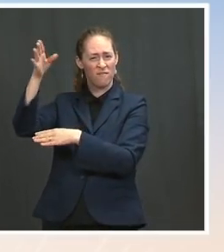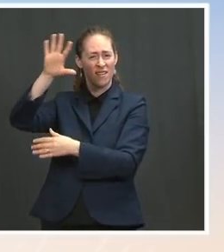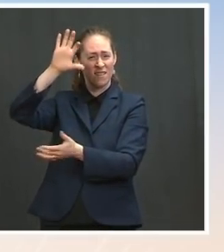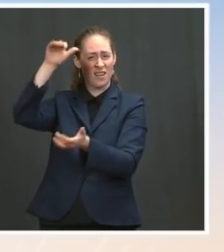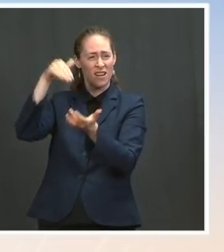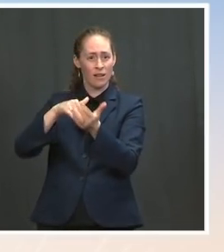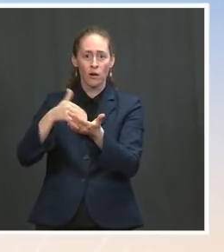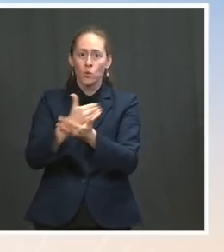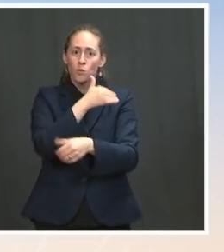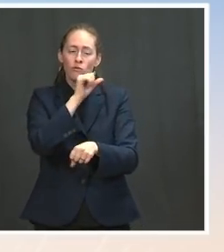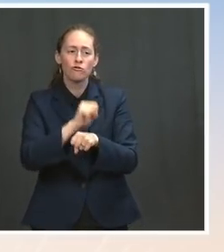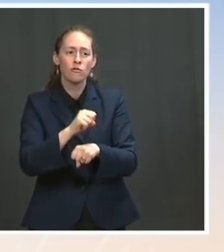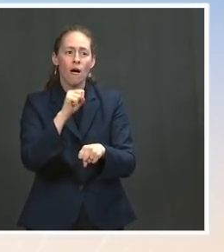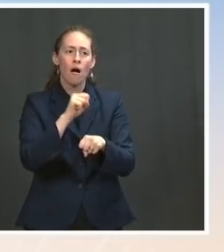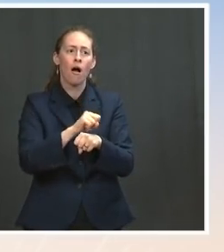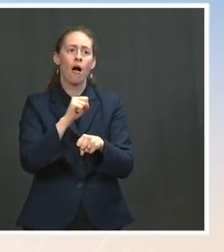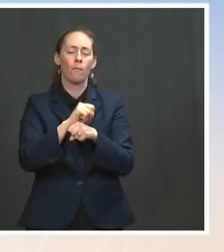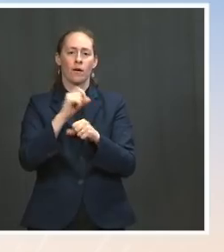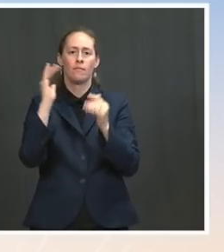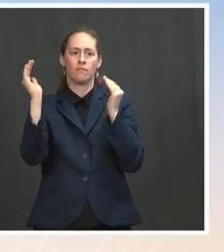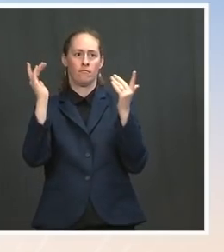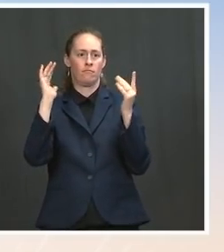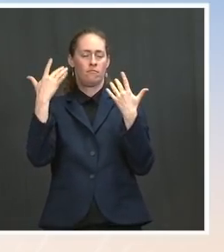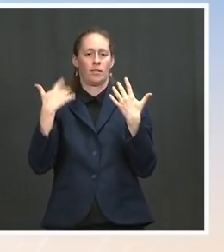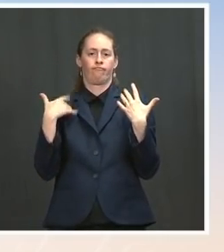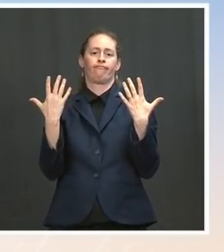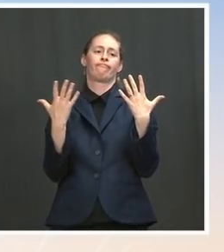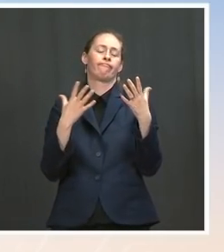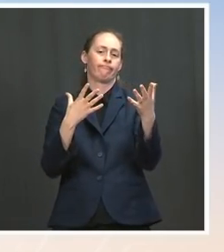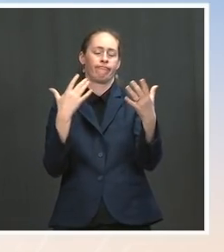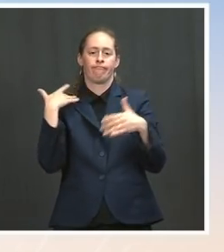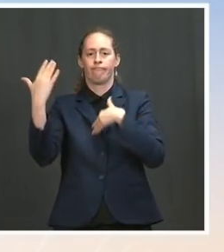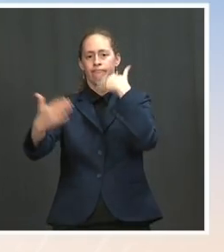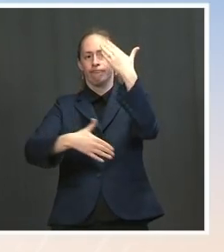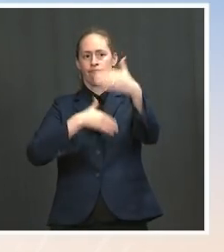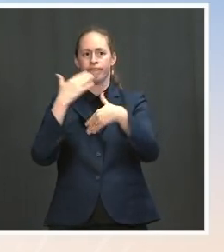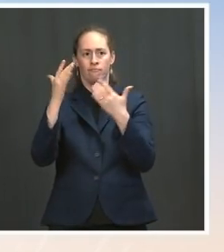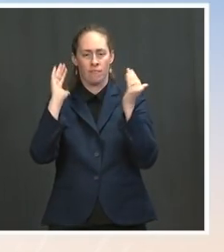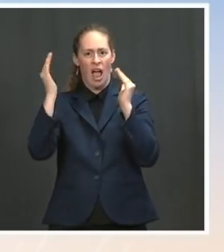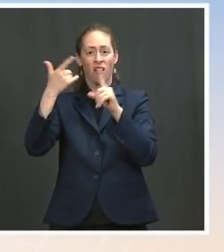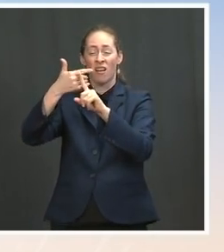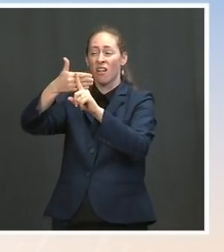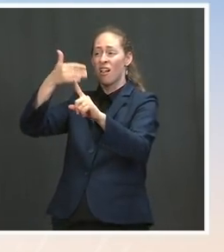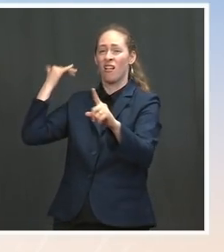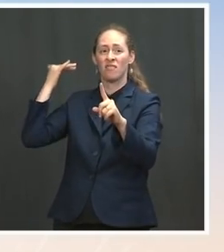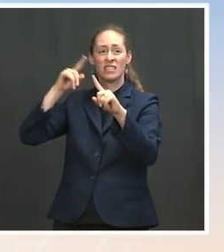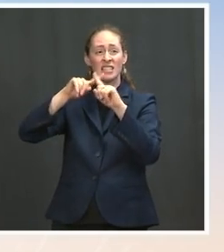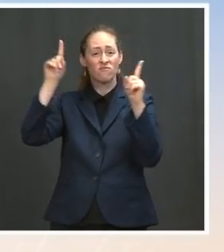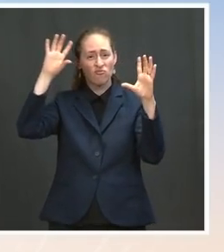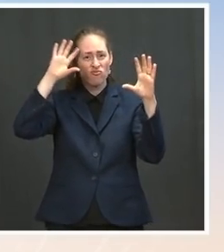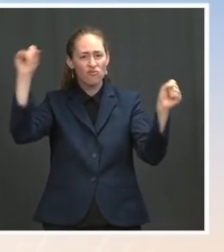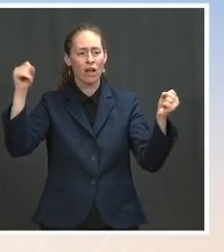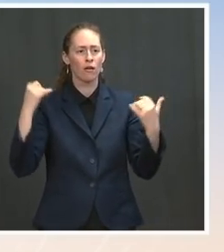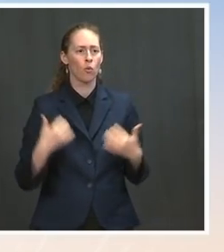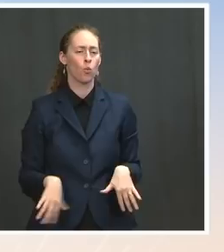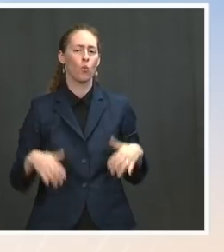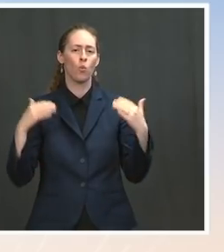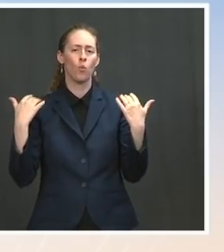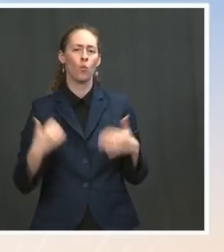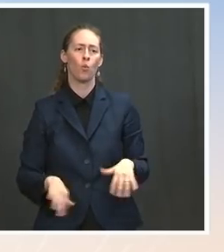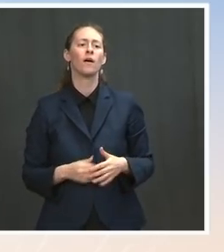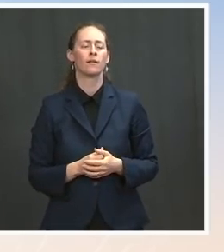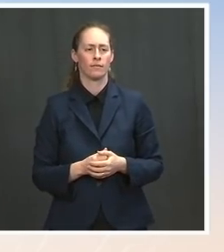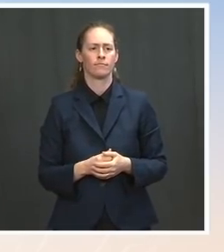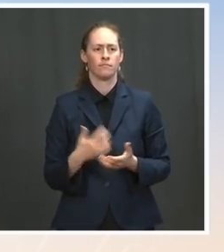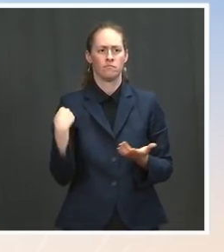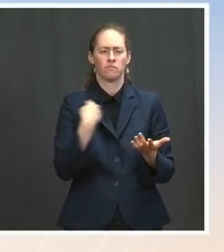office. And we're continuing to put in place policies and measures to ensure that we're helping people make ends meet, and we're helping the economy continue to